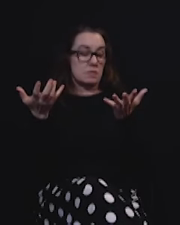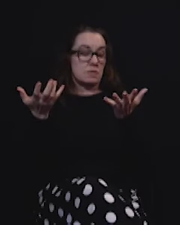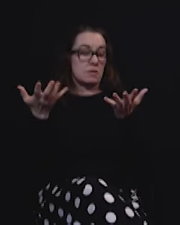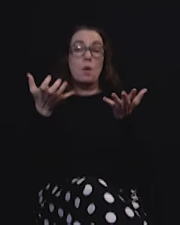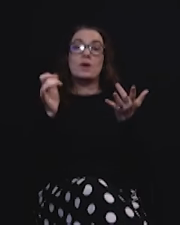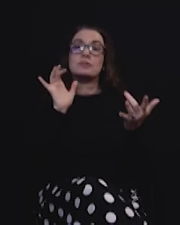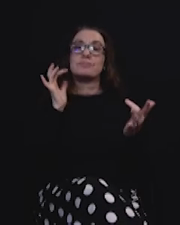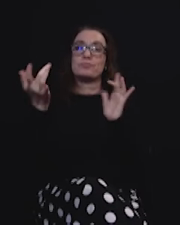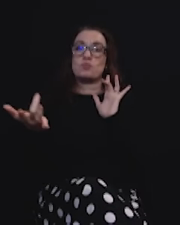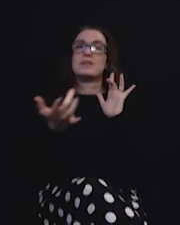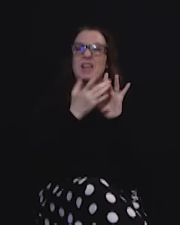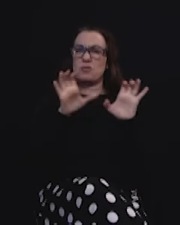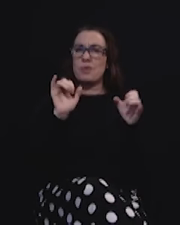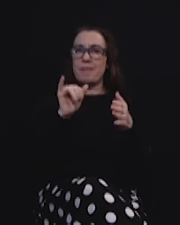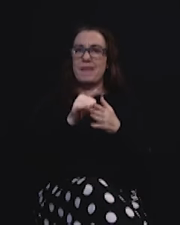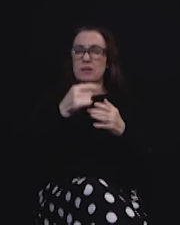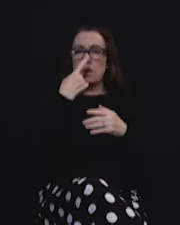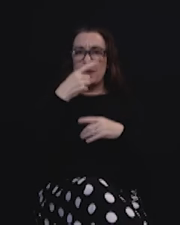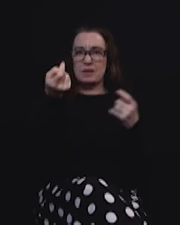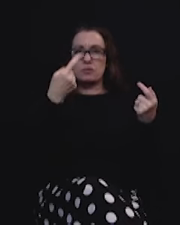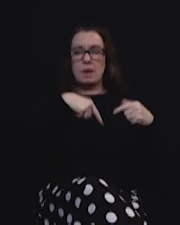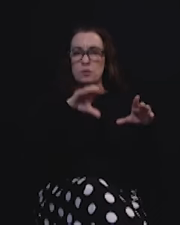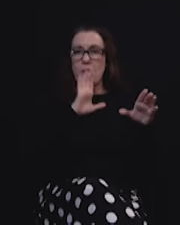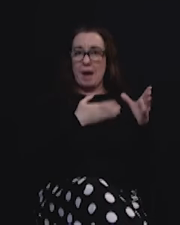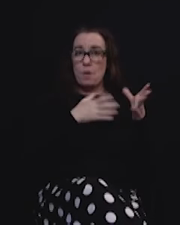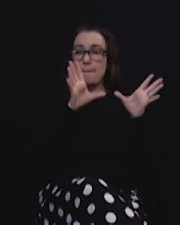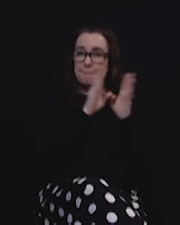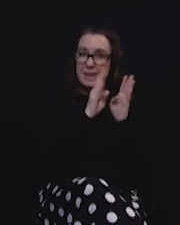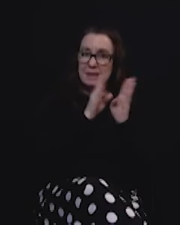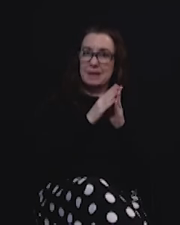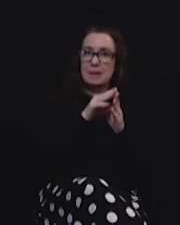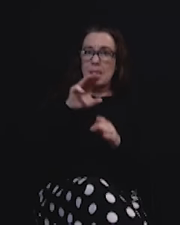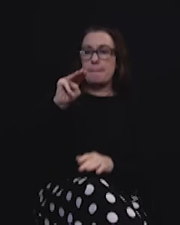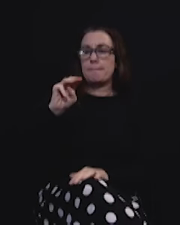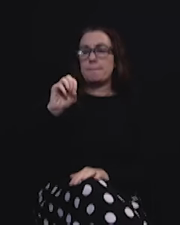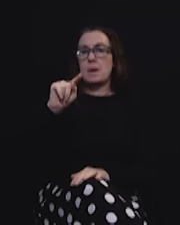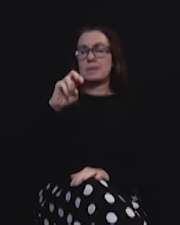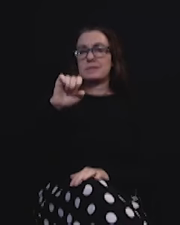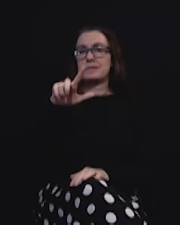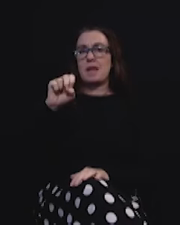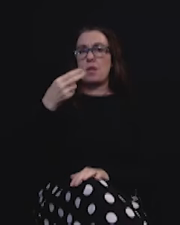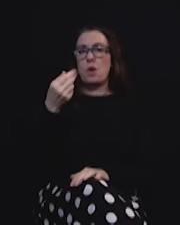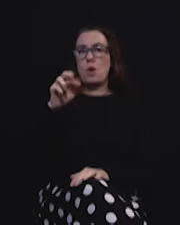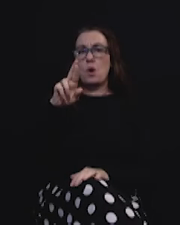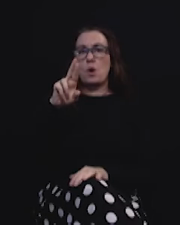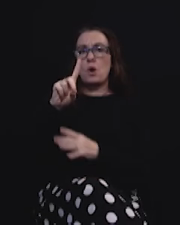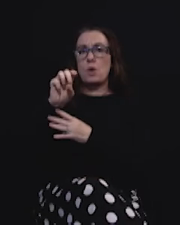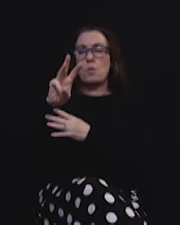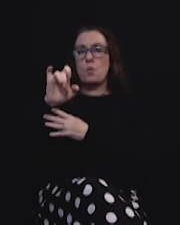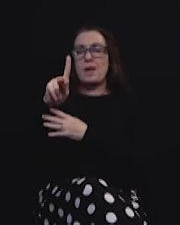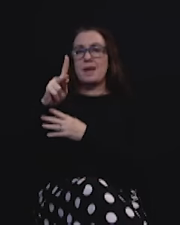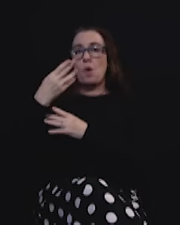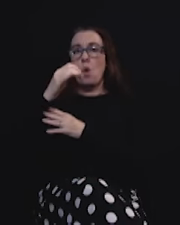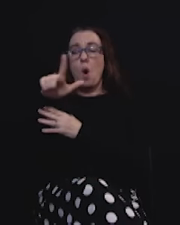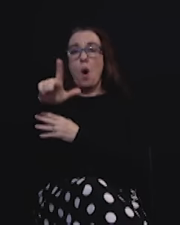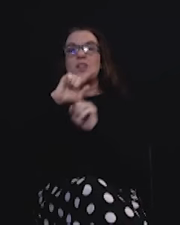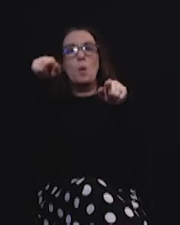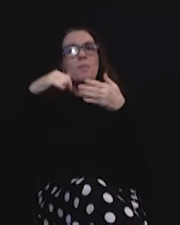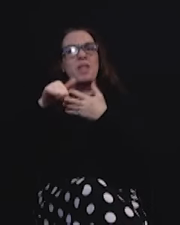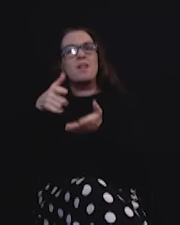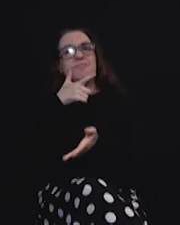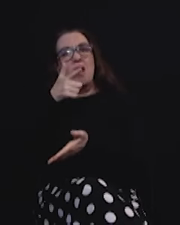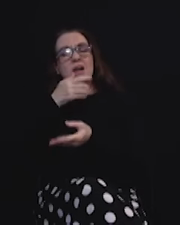reach out if you're willing to do that. Come down, come to our meeting in Monta Hardwick Hall. Just come right up there after service here. Come up there and have some lunch, and we'll get you signed